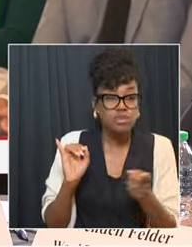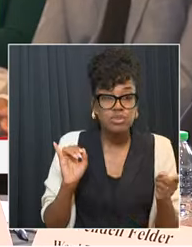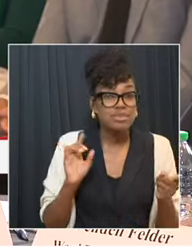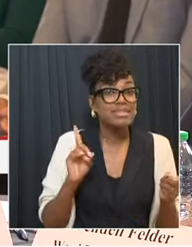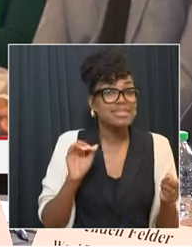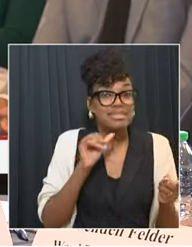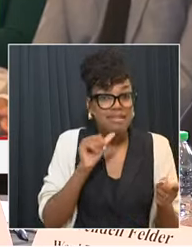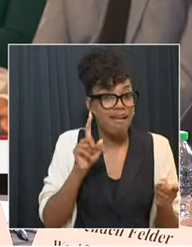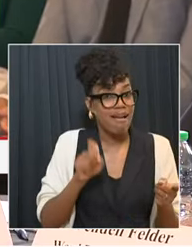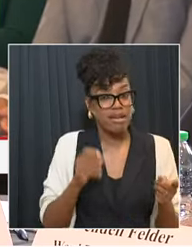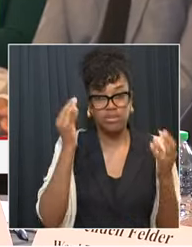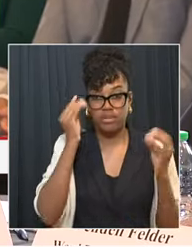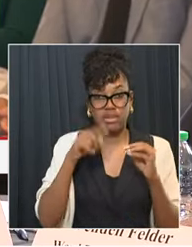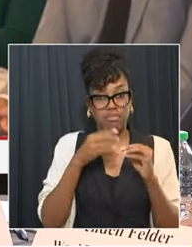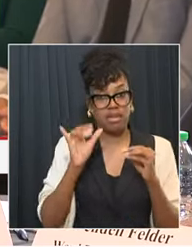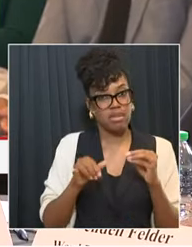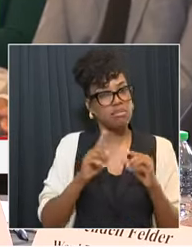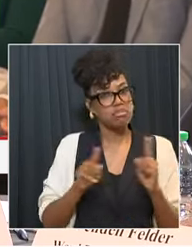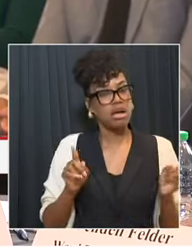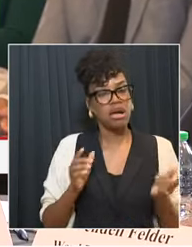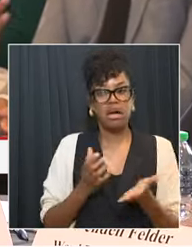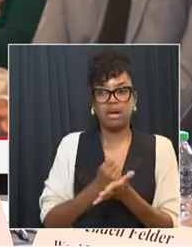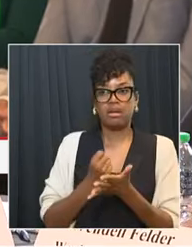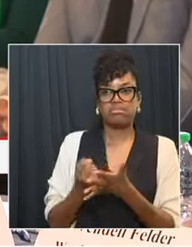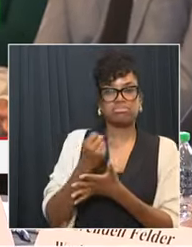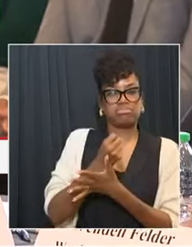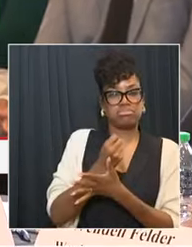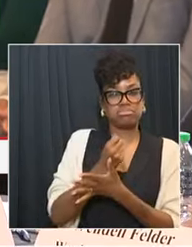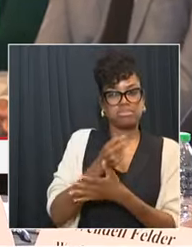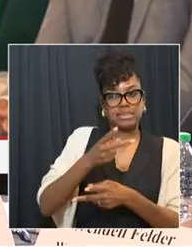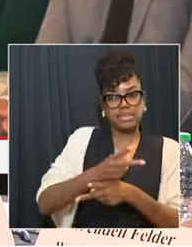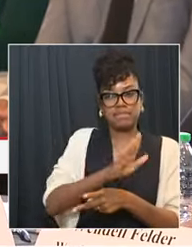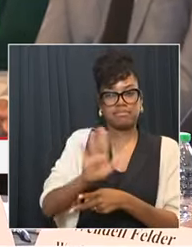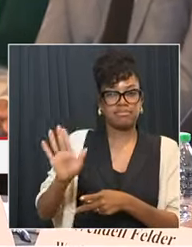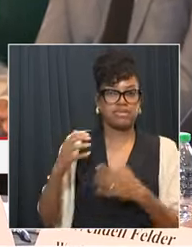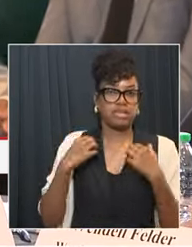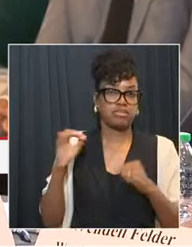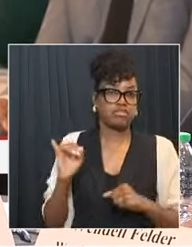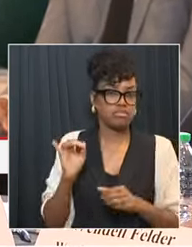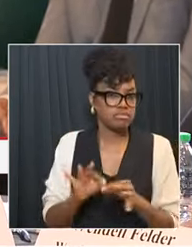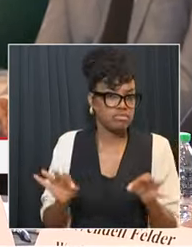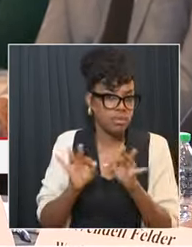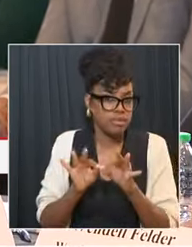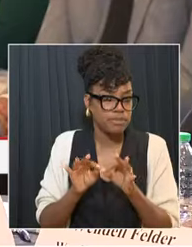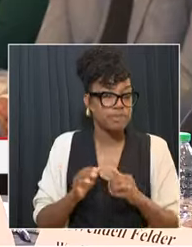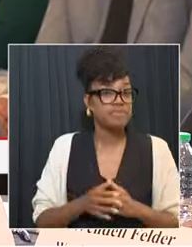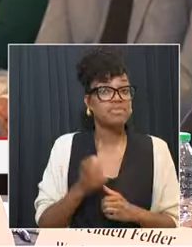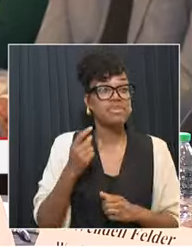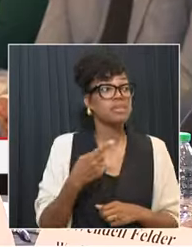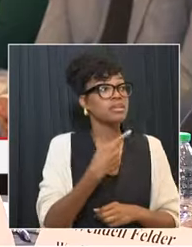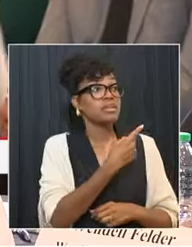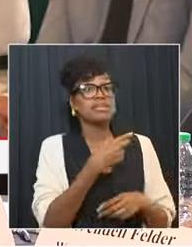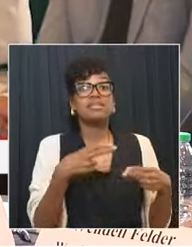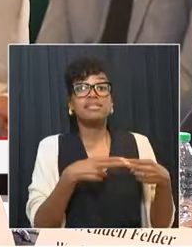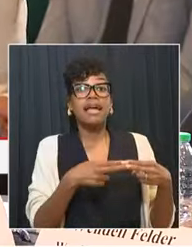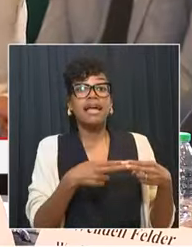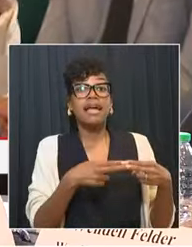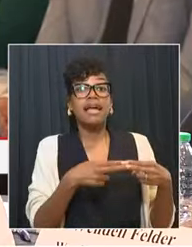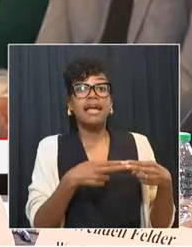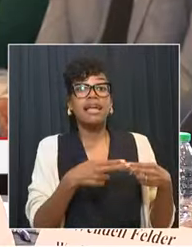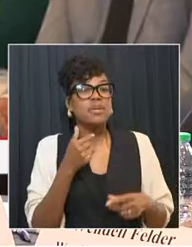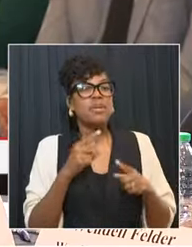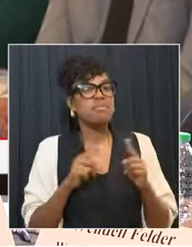that when we get there. The same can be said on the human services stuff. The slides are cute, but they give high